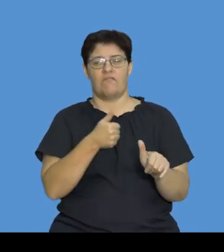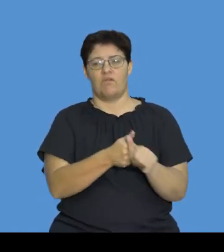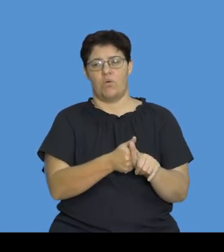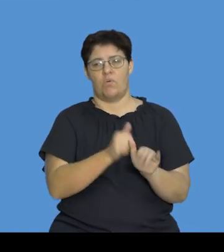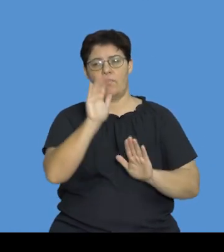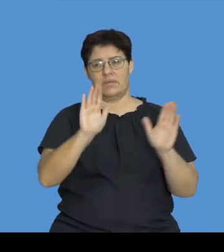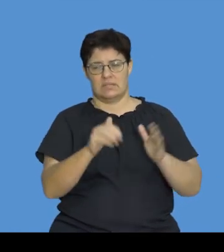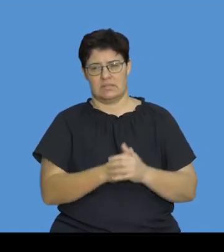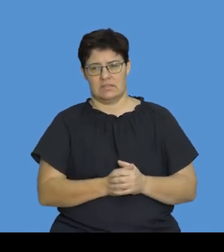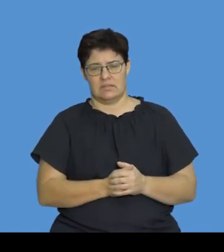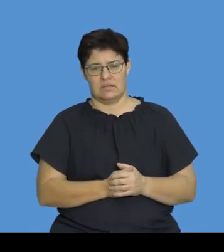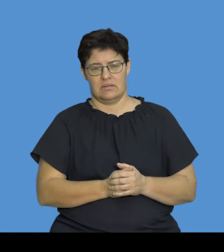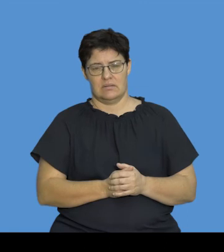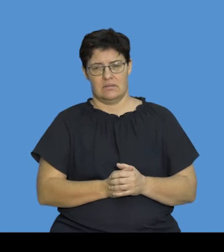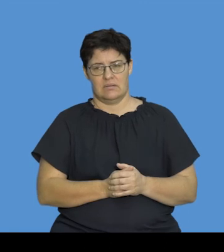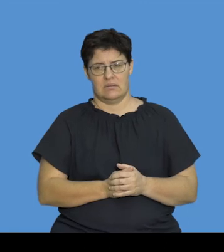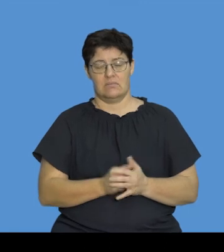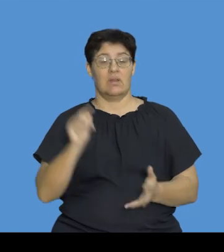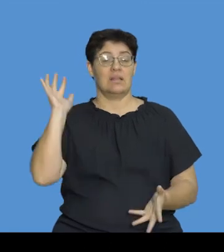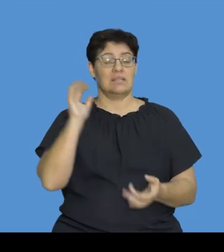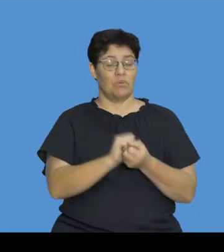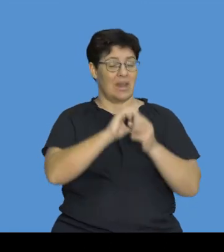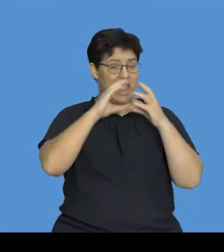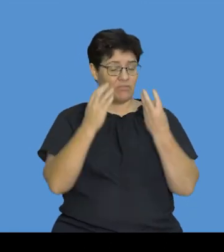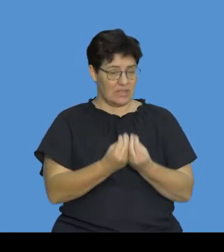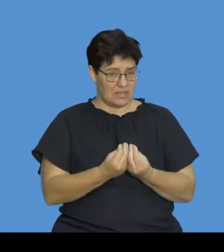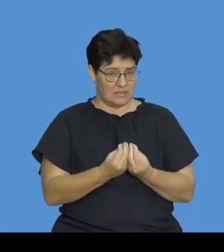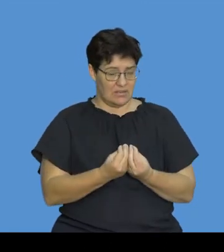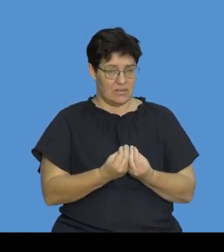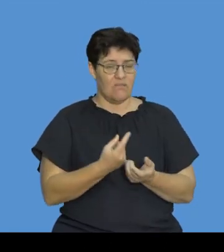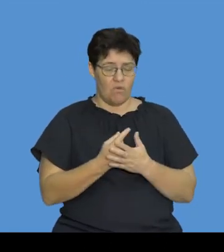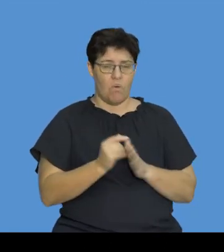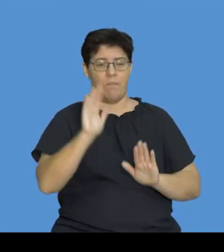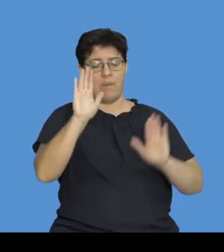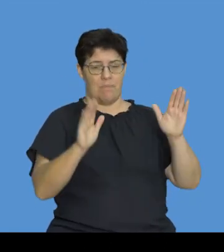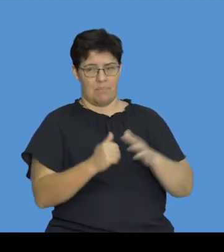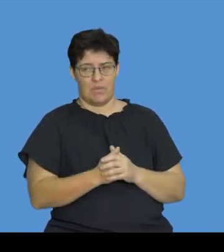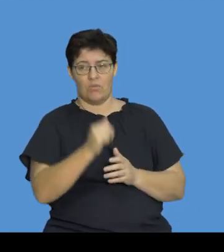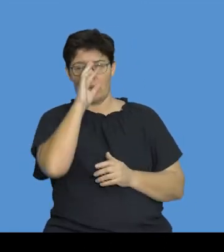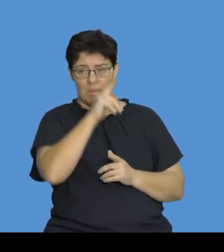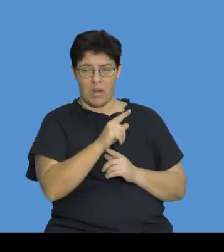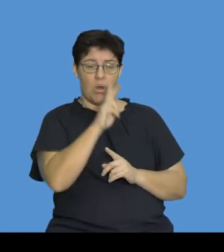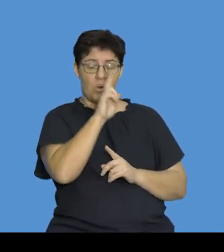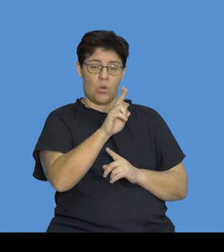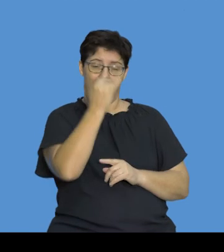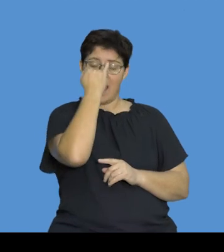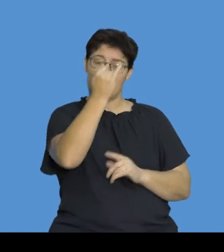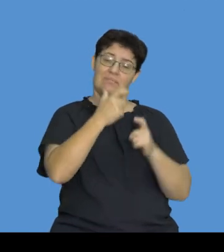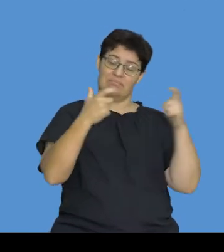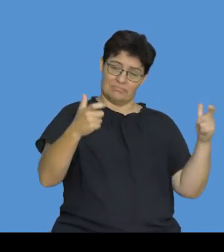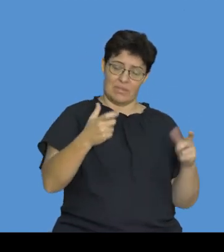the pattern. Just to summarize everything in terms of our mapping, remember we looked at the big idea, which